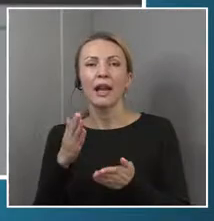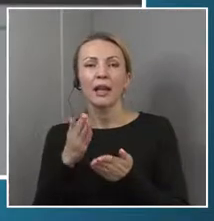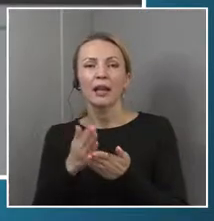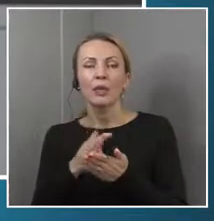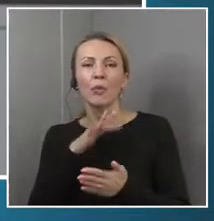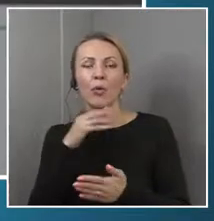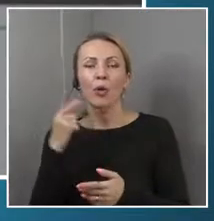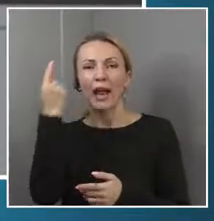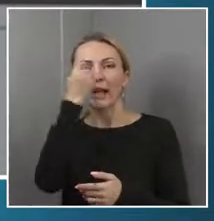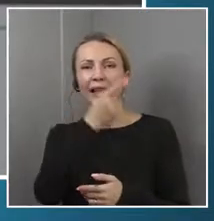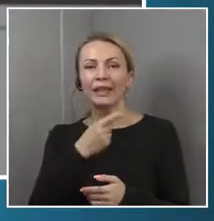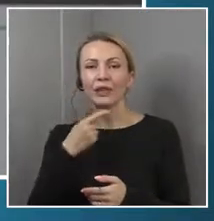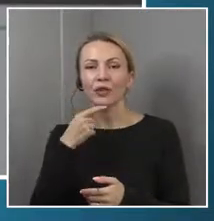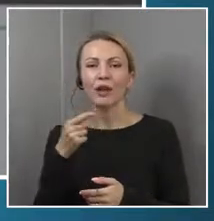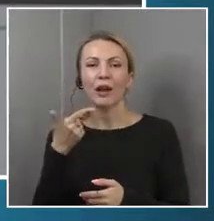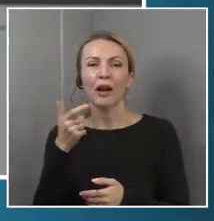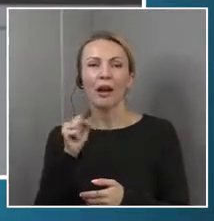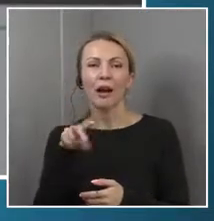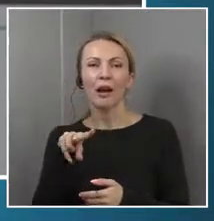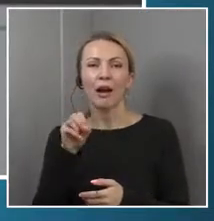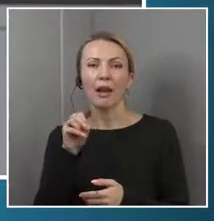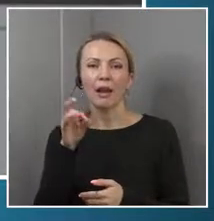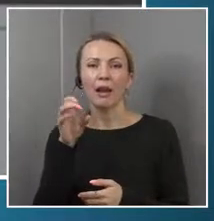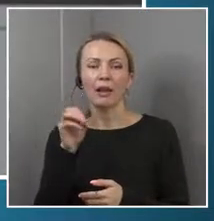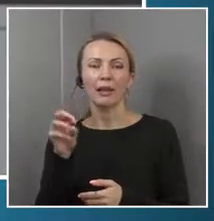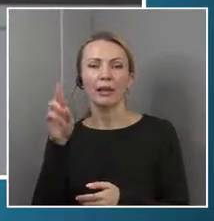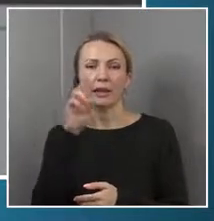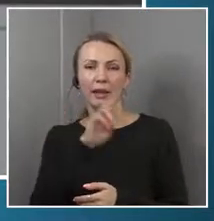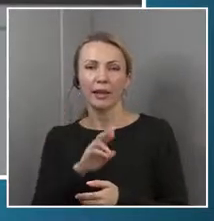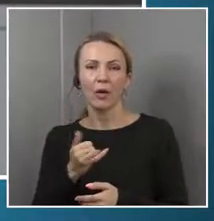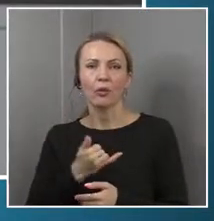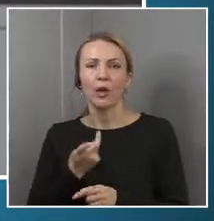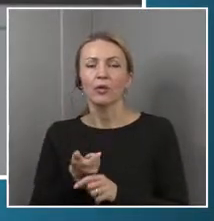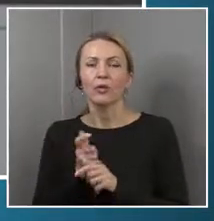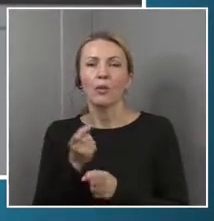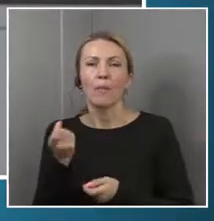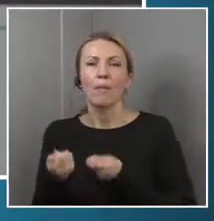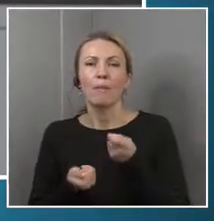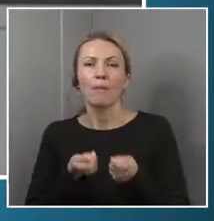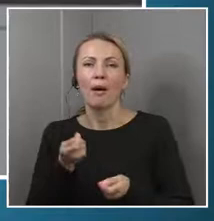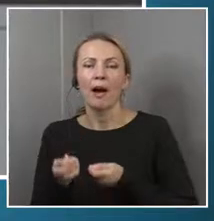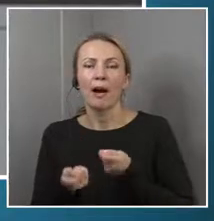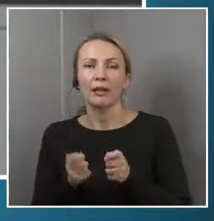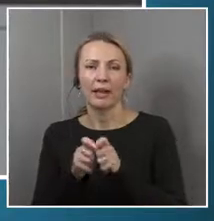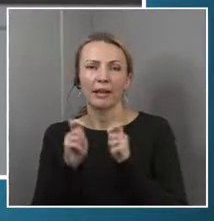And indeed, there are several private museums in Moscow now, but